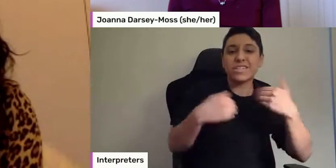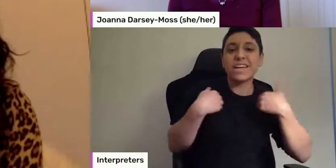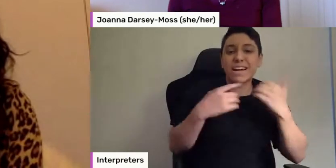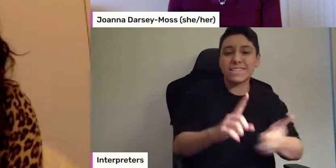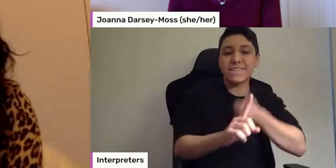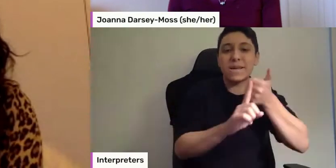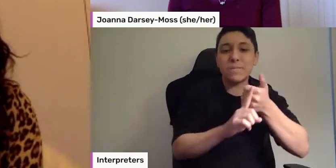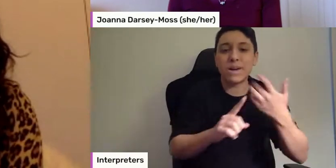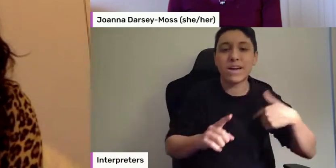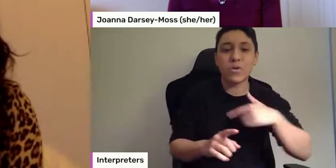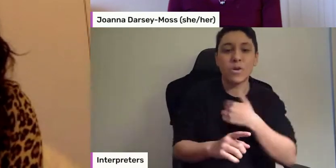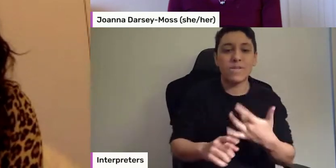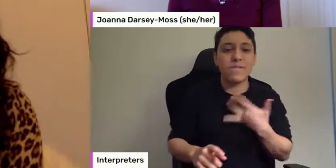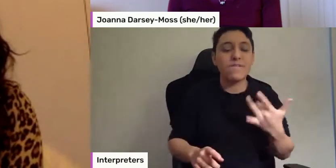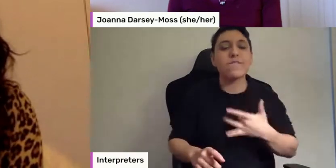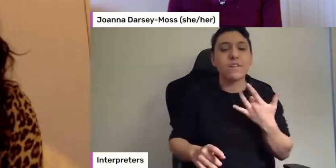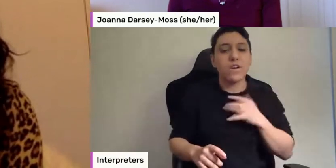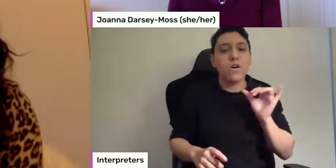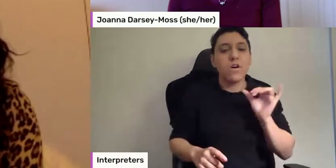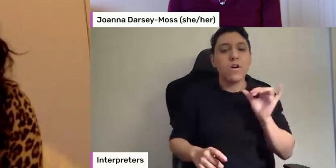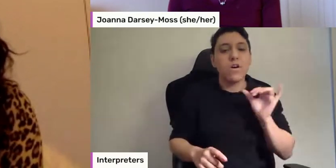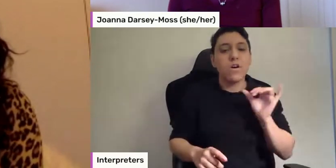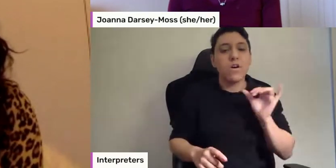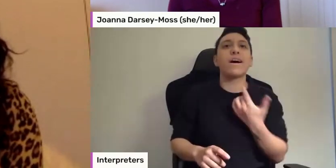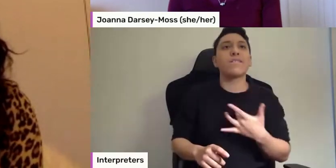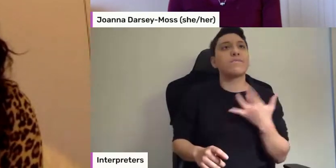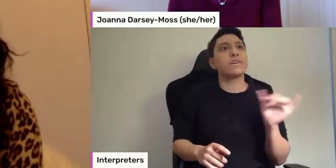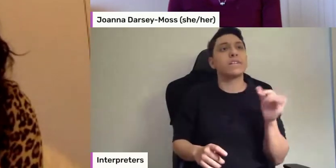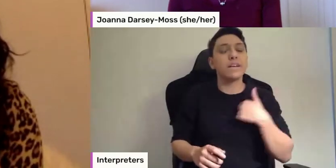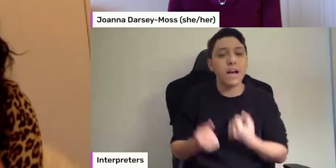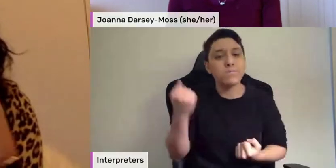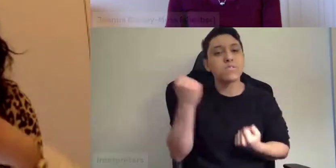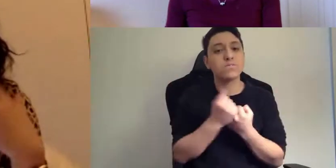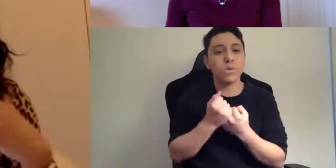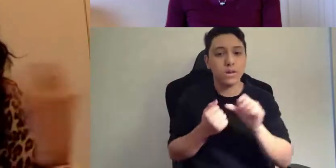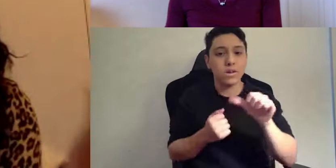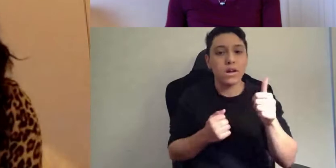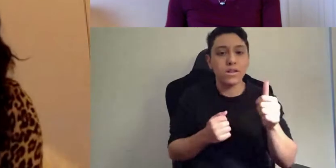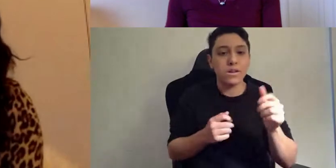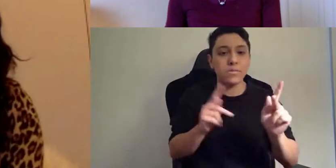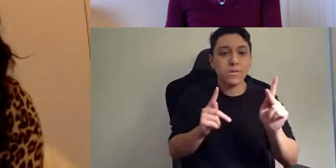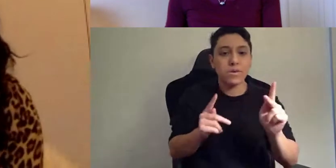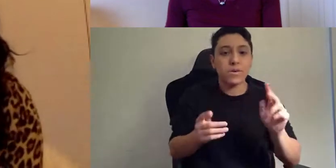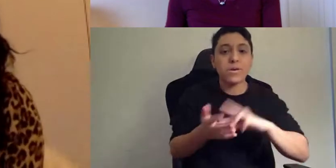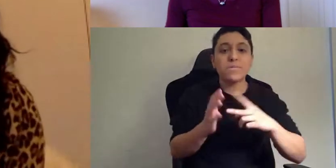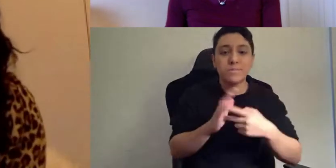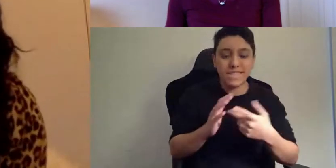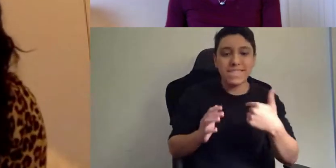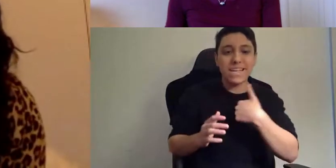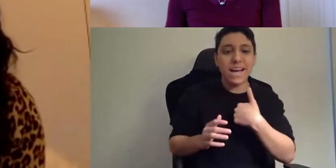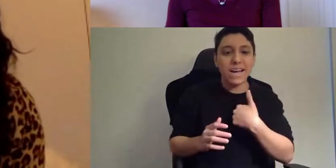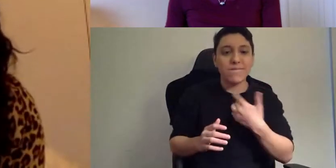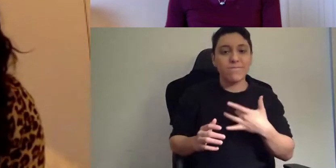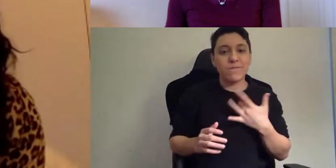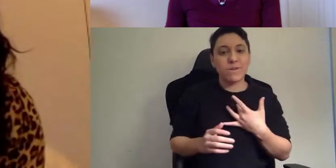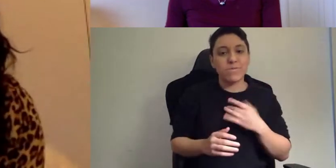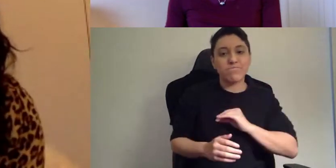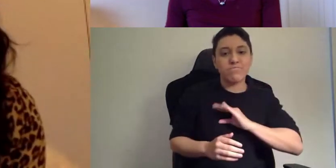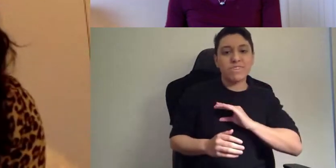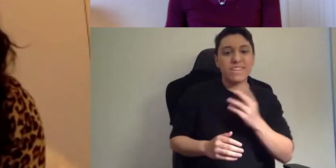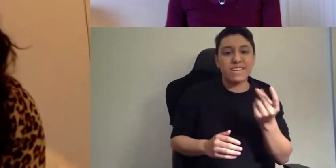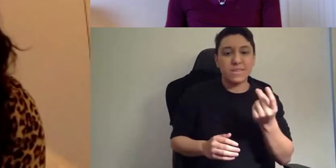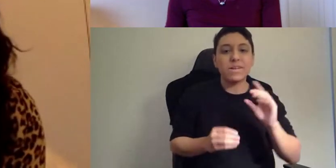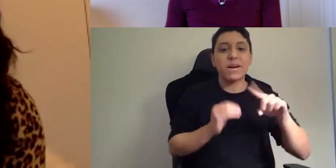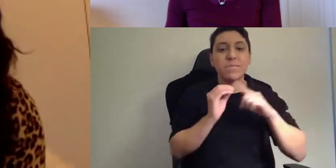us of feeling like we're making a contribution, which like Joanna is saying, is that's a resilience factor. I mean, very, very really,